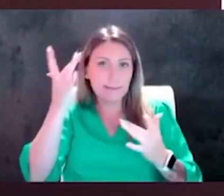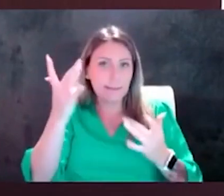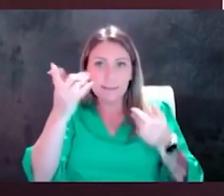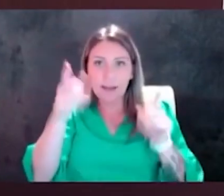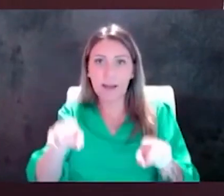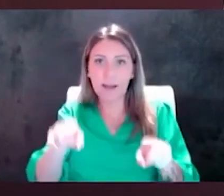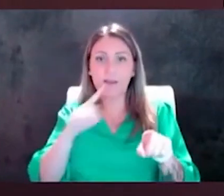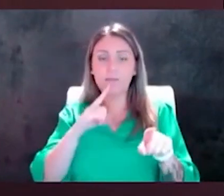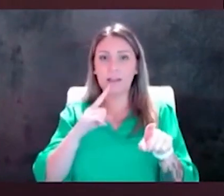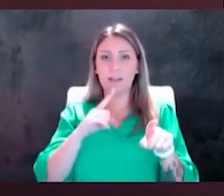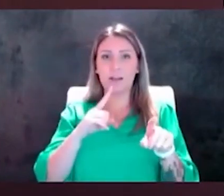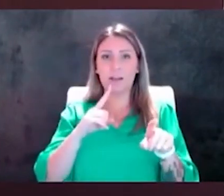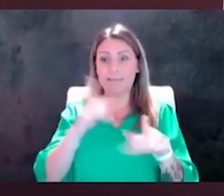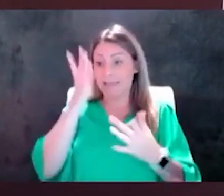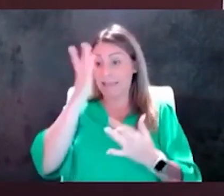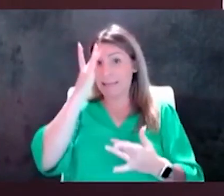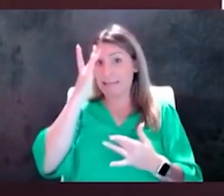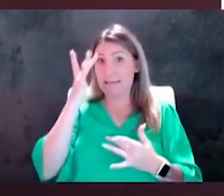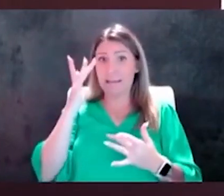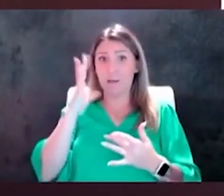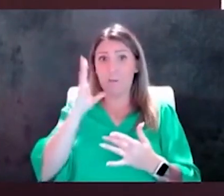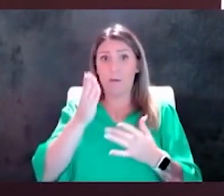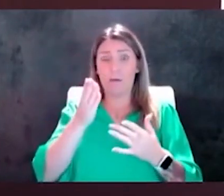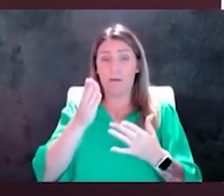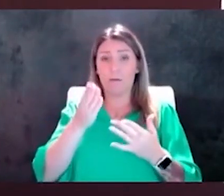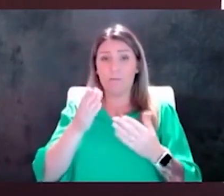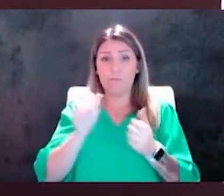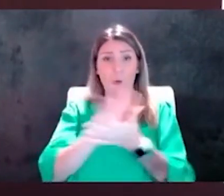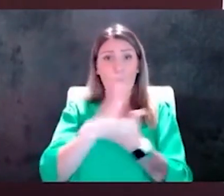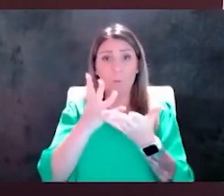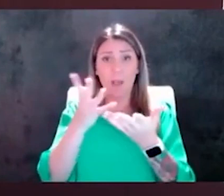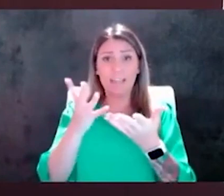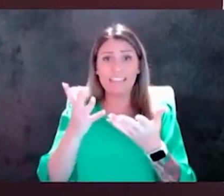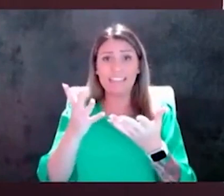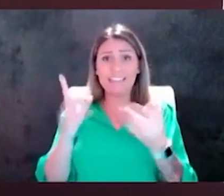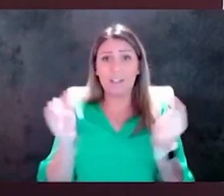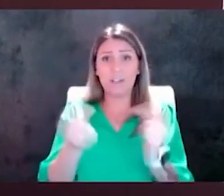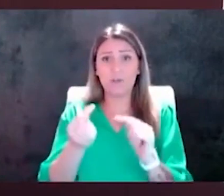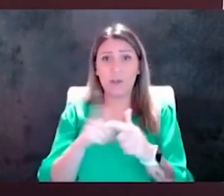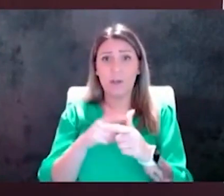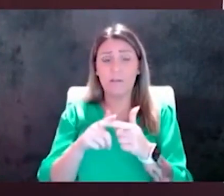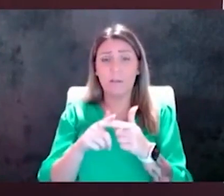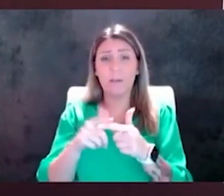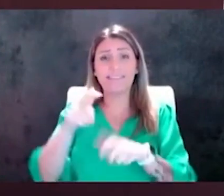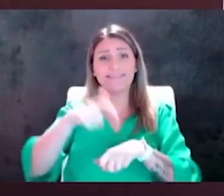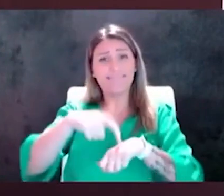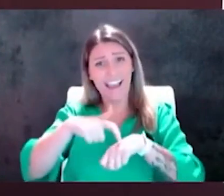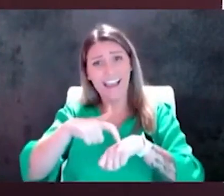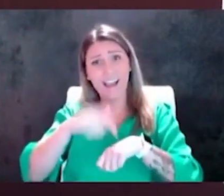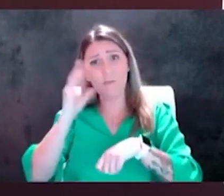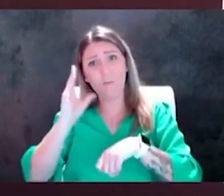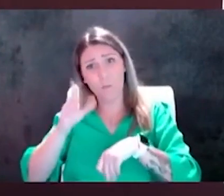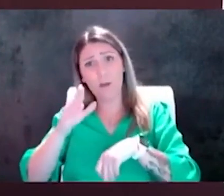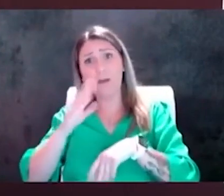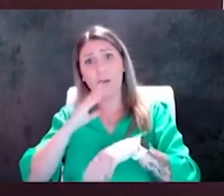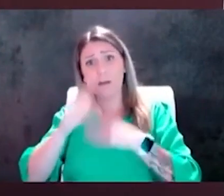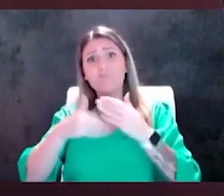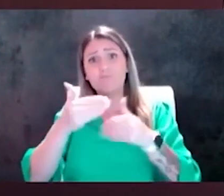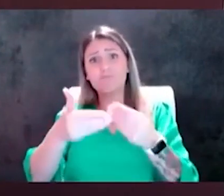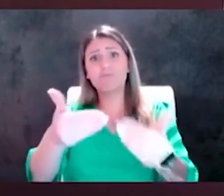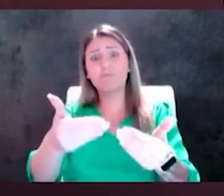injury, and it takes a long time to repair that injury, and your body does repair it, and